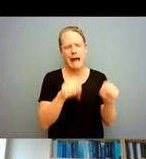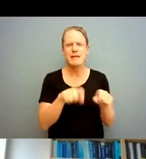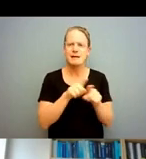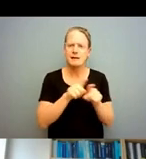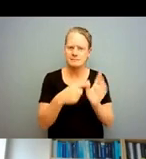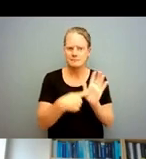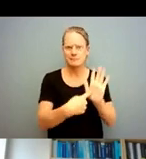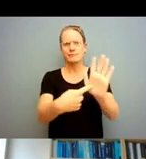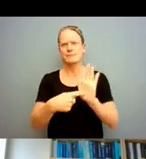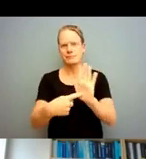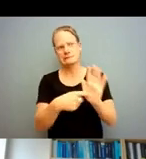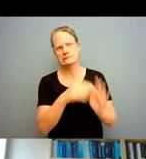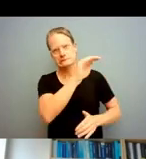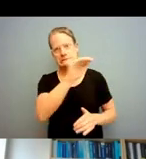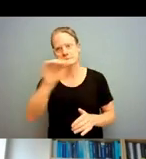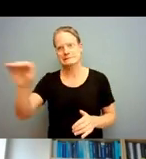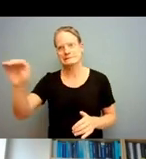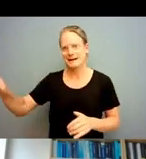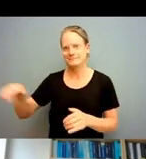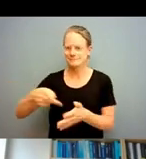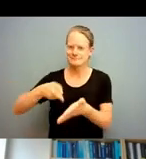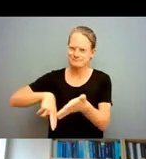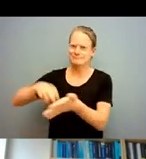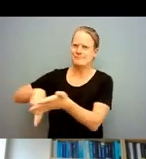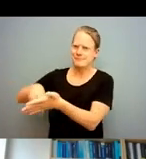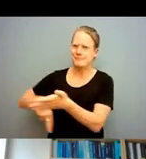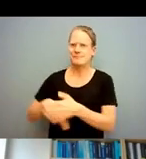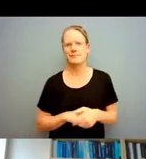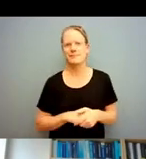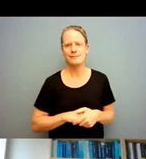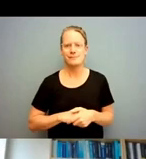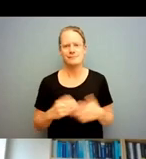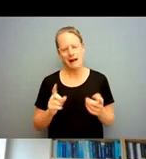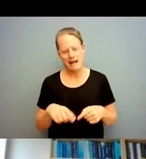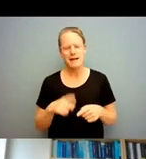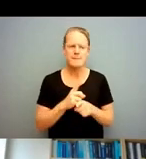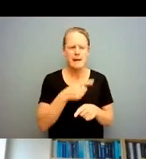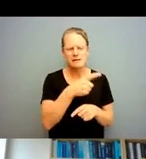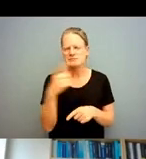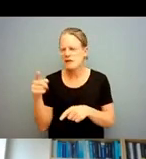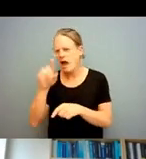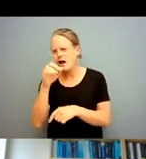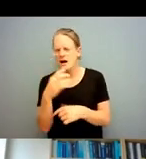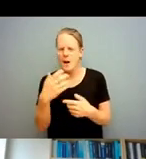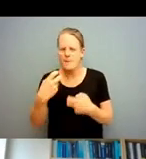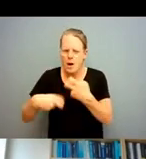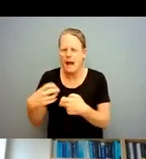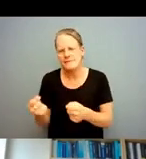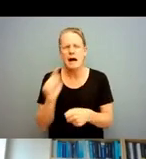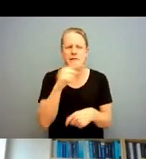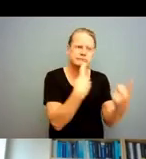about implementation, and also advising states on how they should implement the